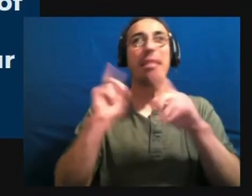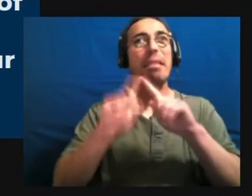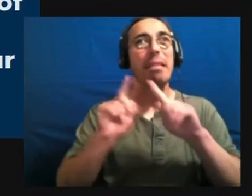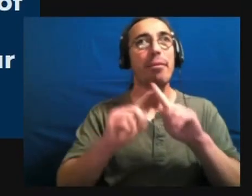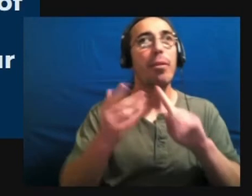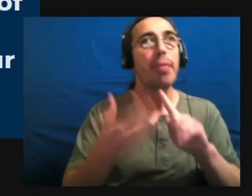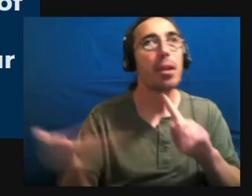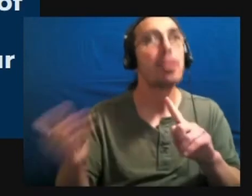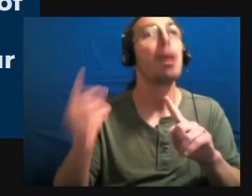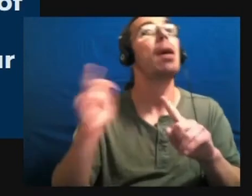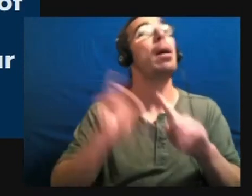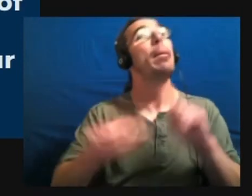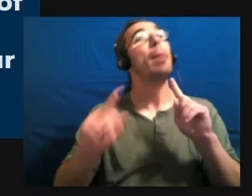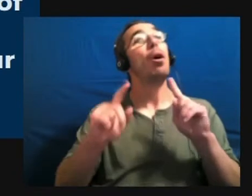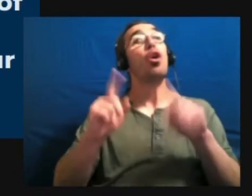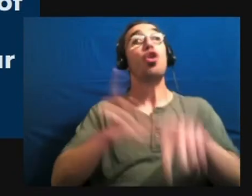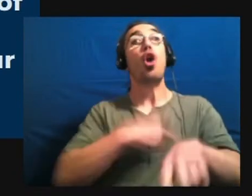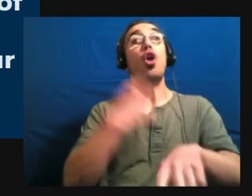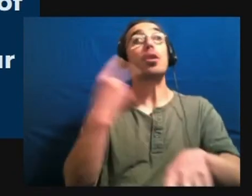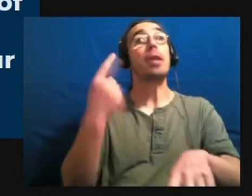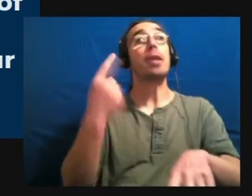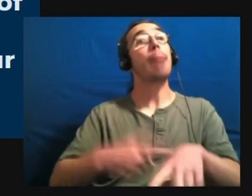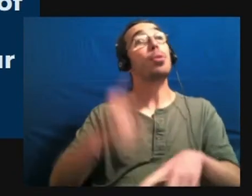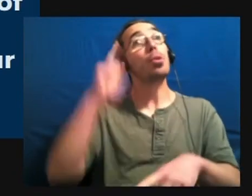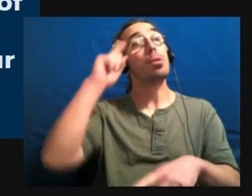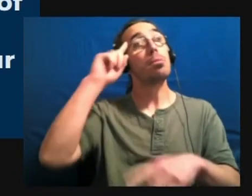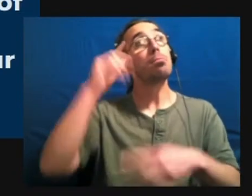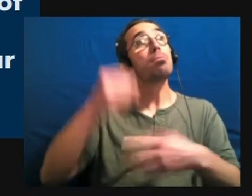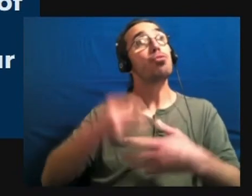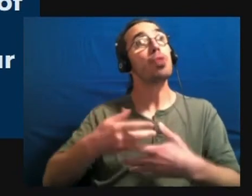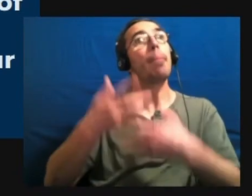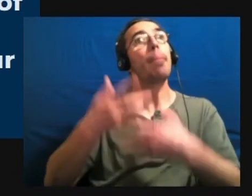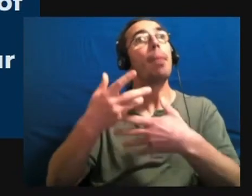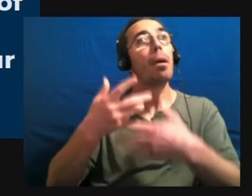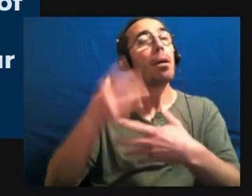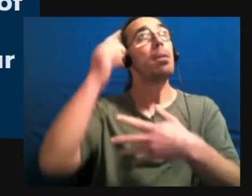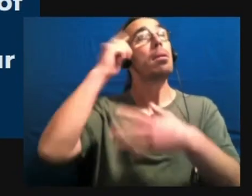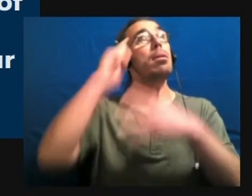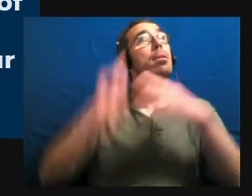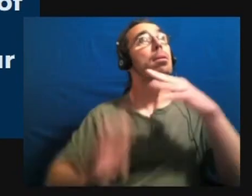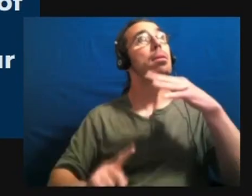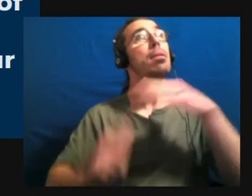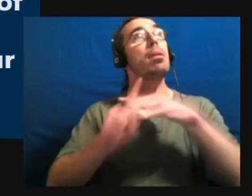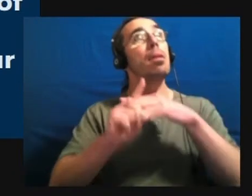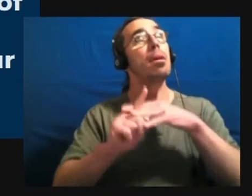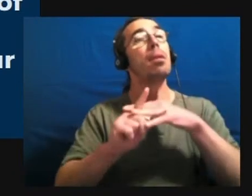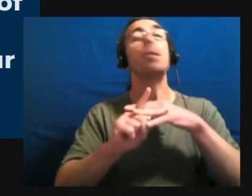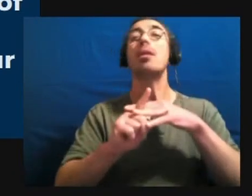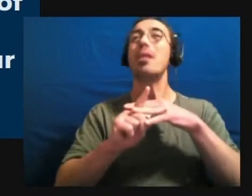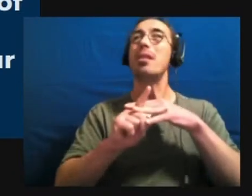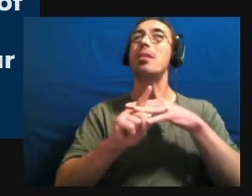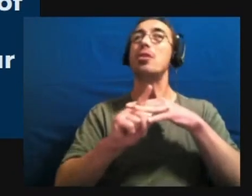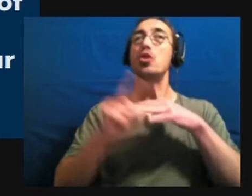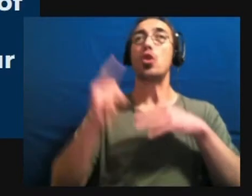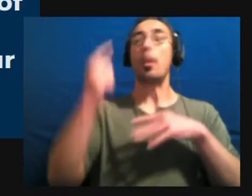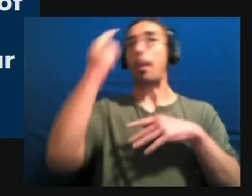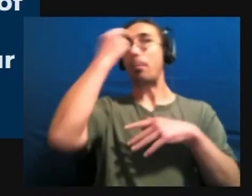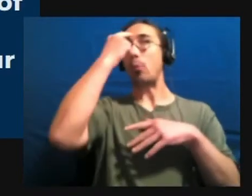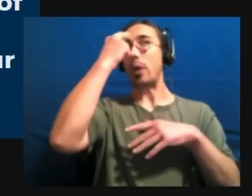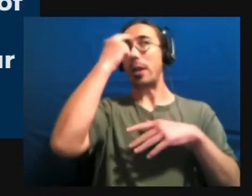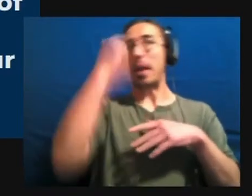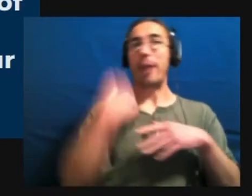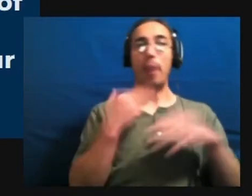But it takes me a very long time to get to it. So I have to go and find my boxes by kind of manually walking through